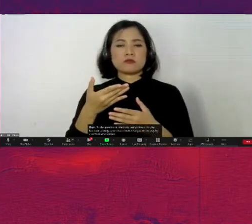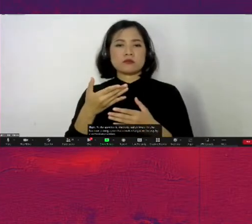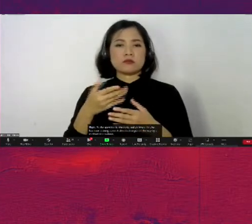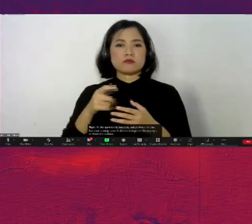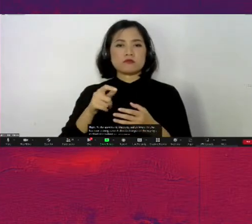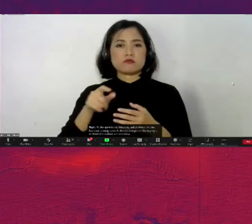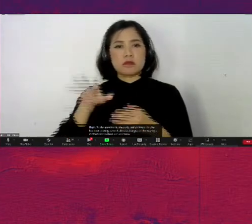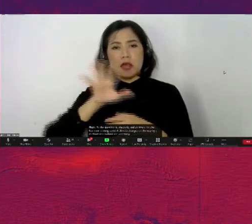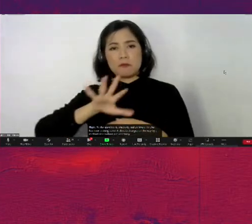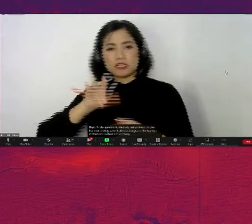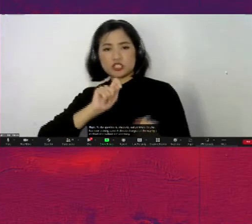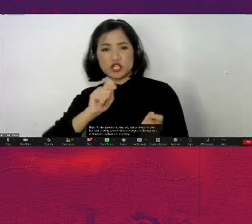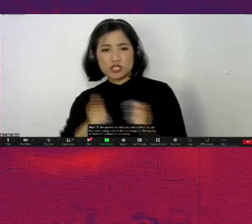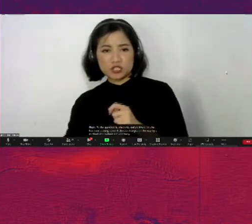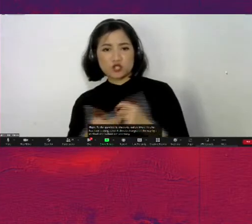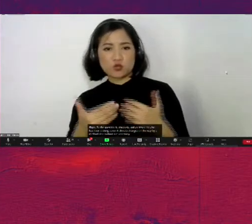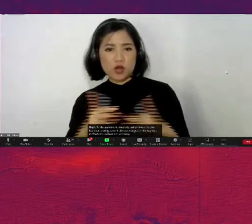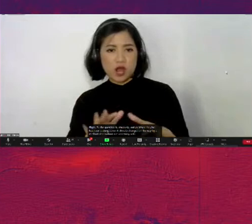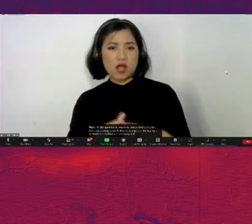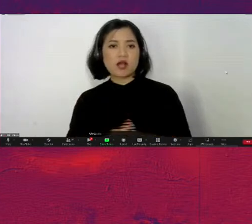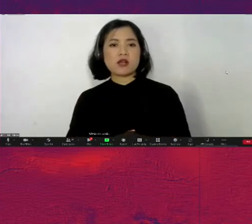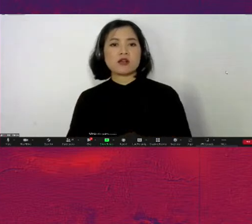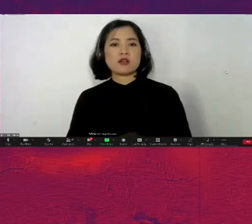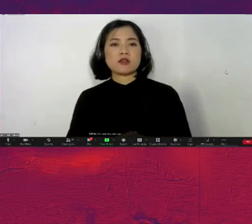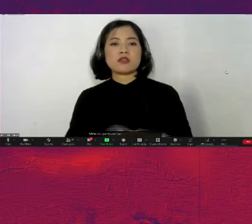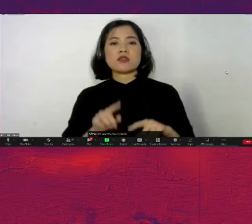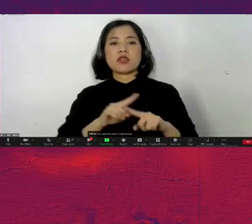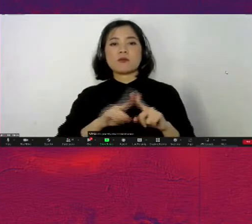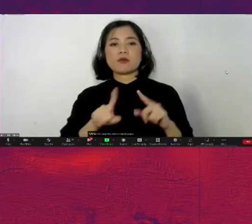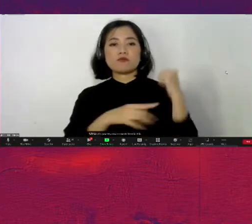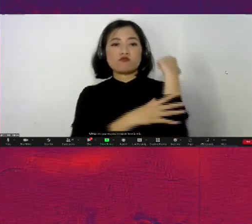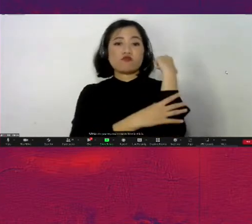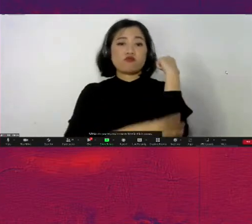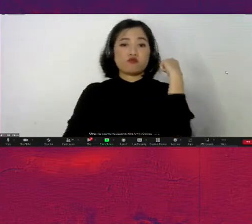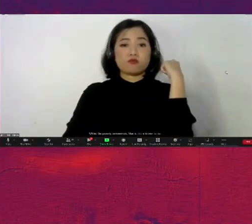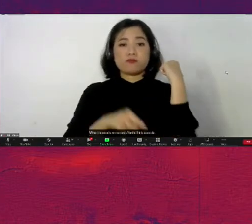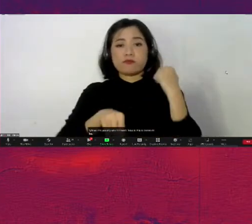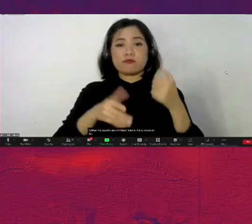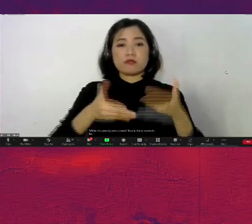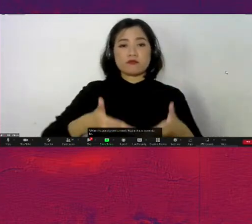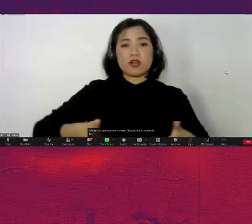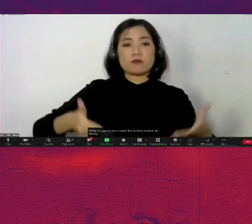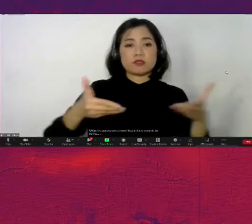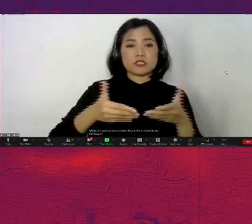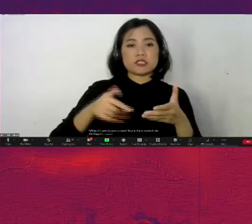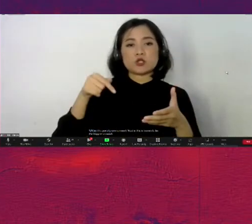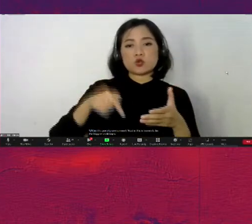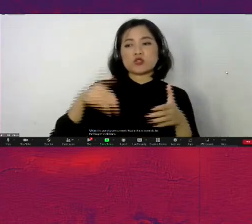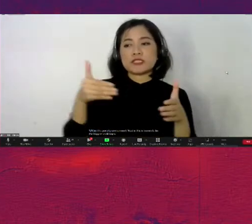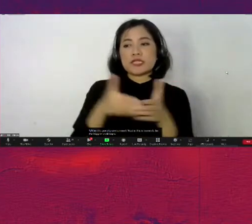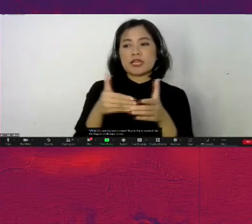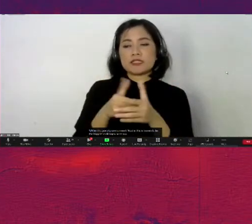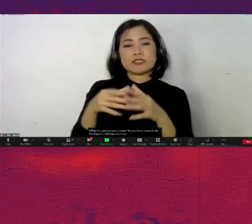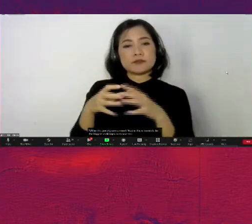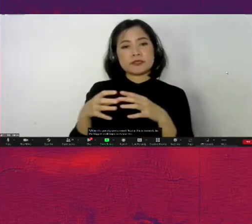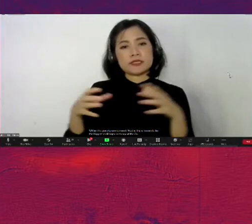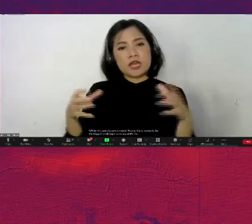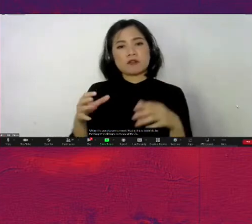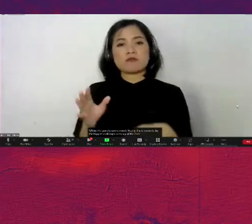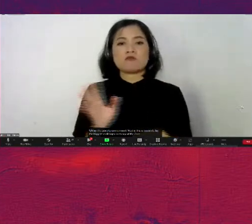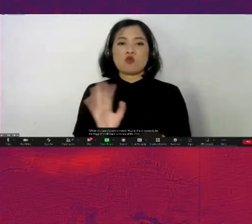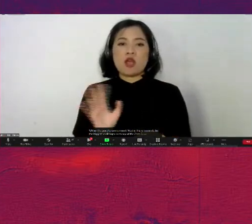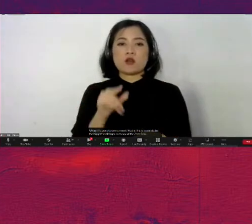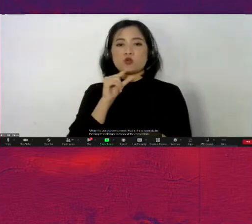deprivations are underway. Within the poverty environment nexus, this is known to be the biggest challenges, so to say, of the